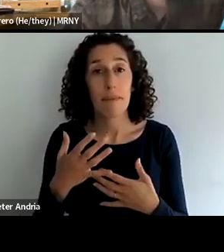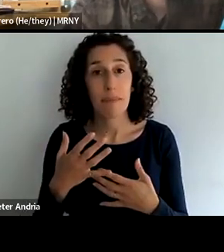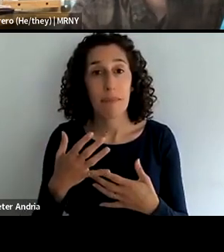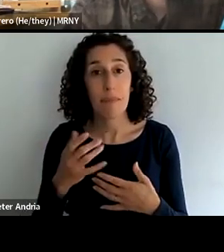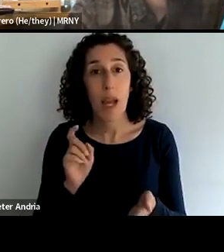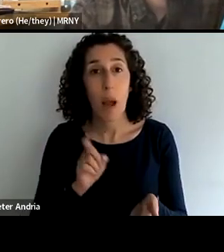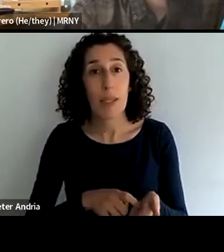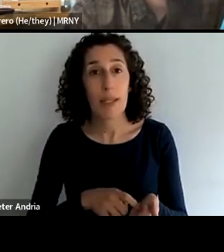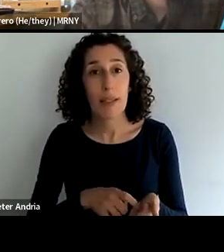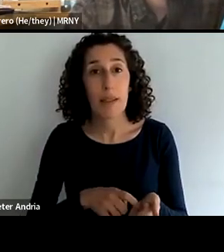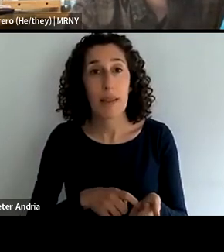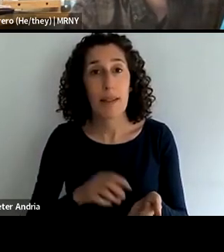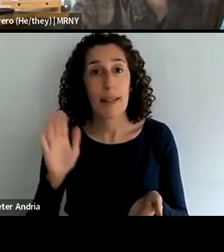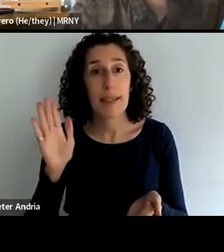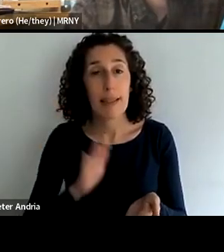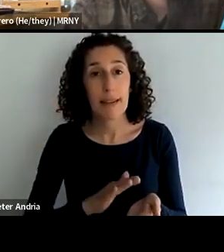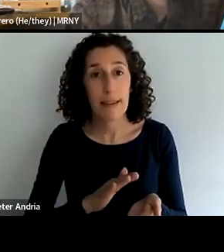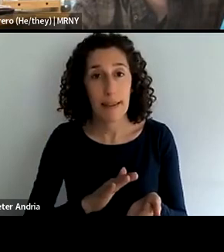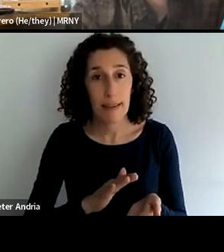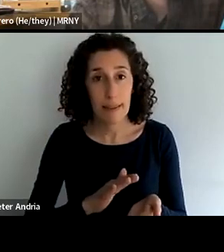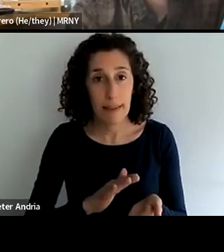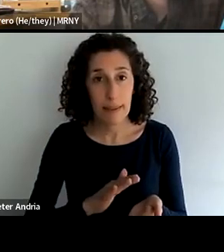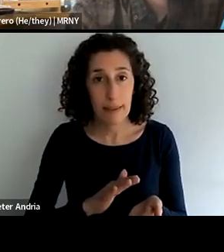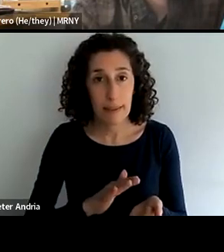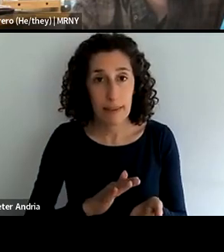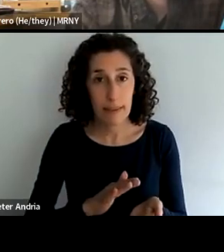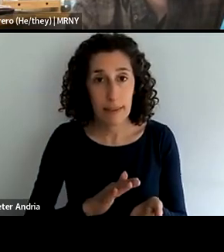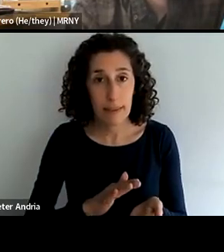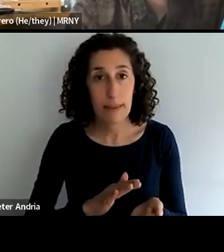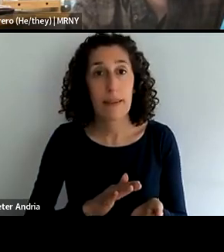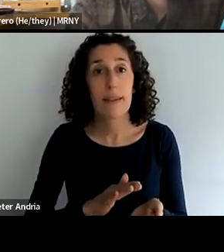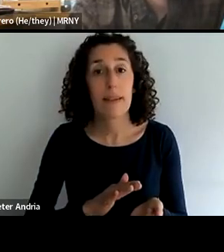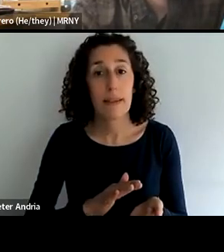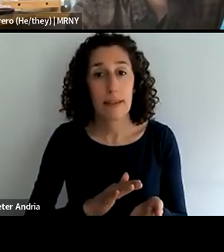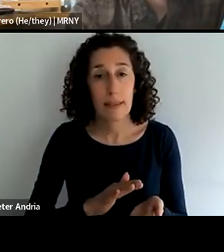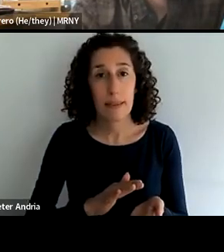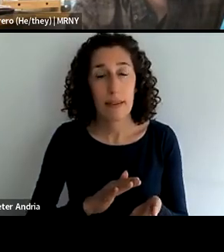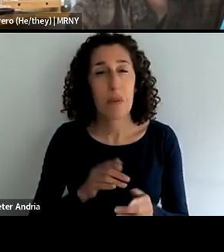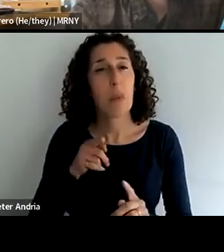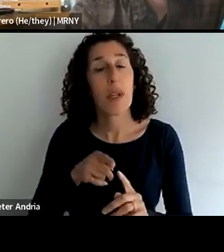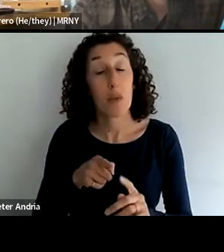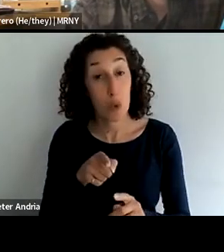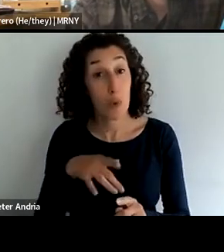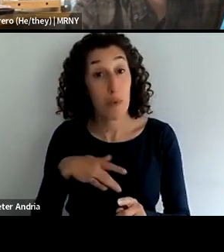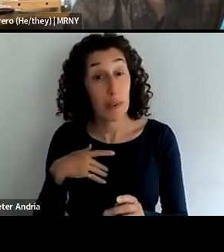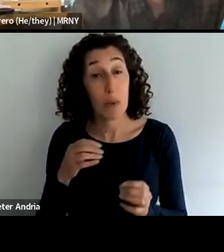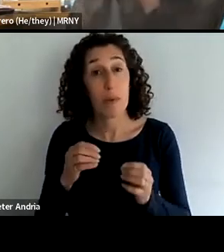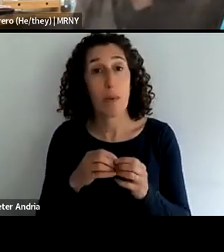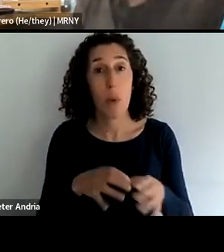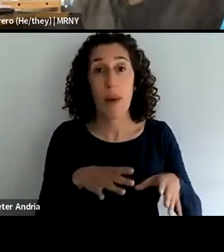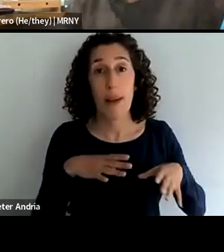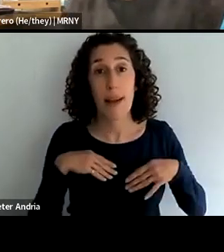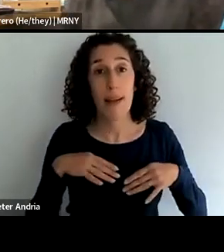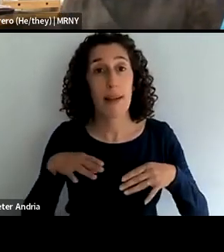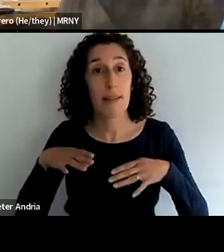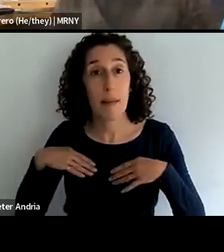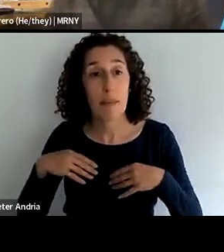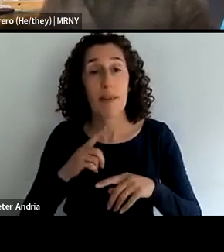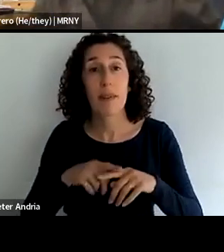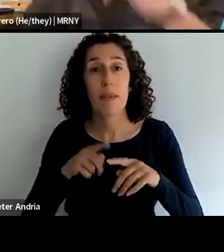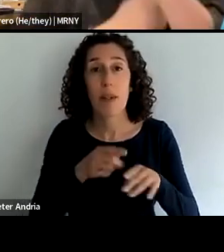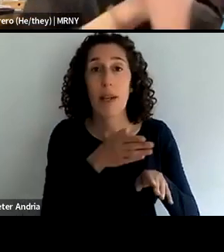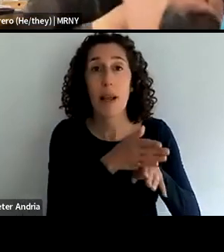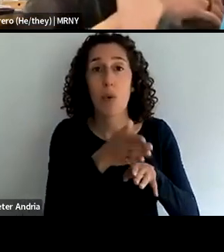So do we feel like there's in some areas more acceptance? Like we see a lot of these areas where there is a rise